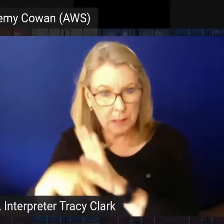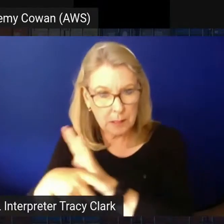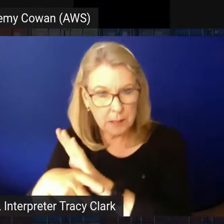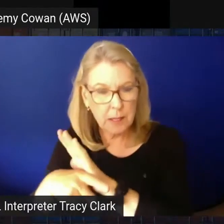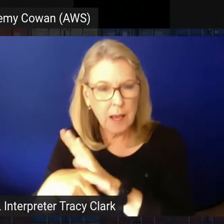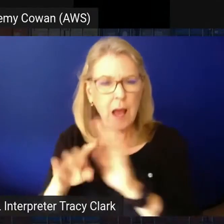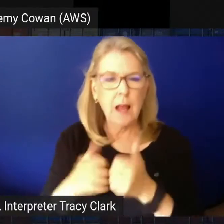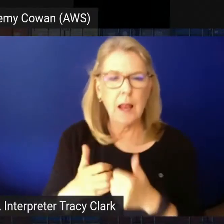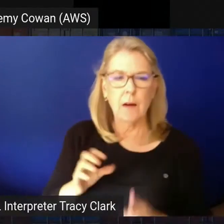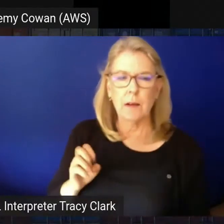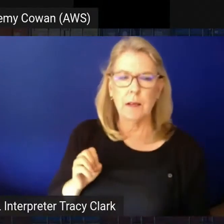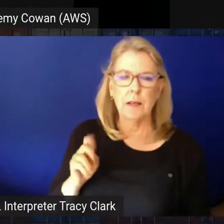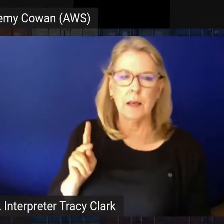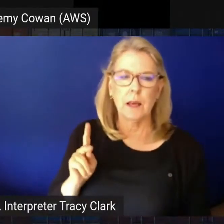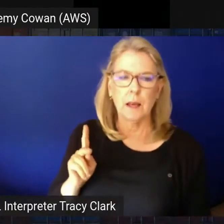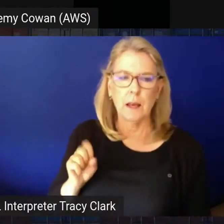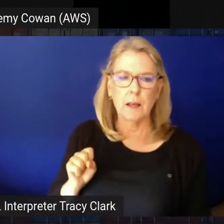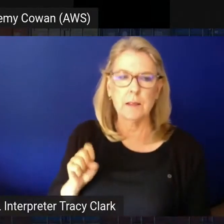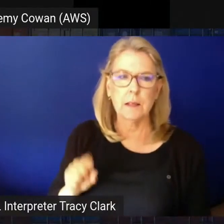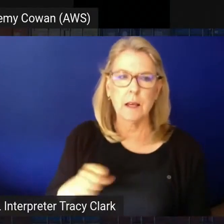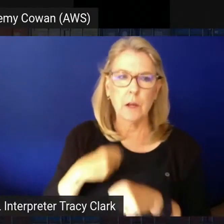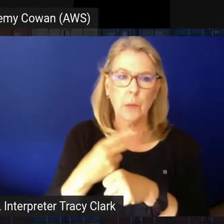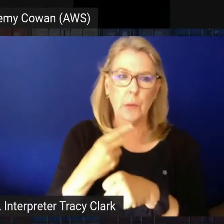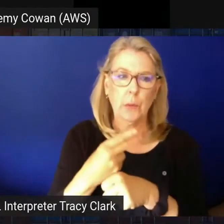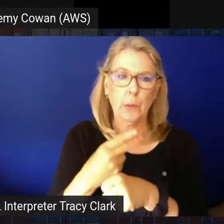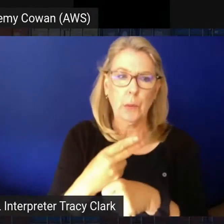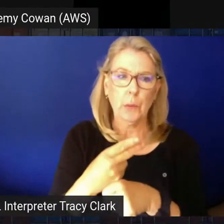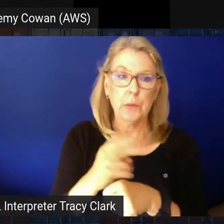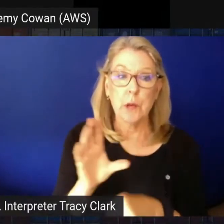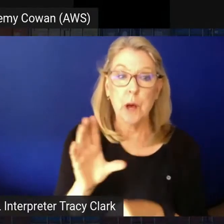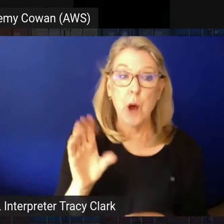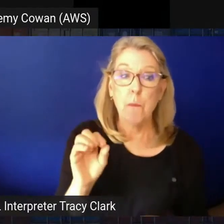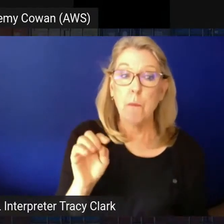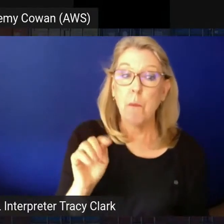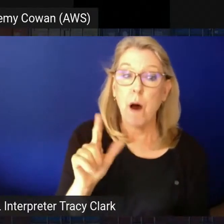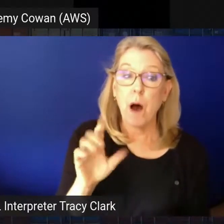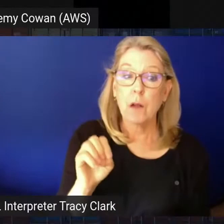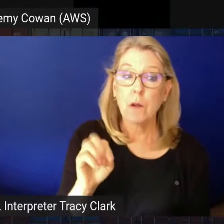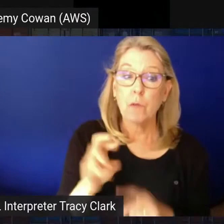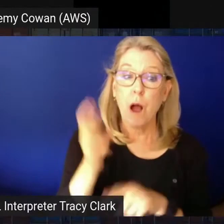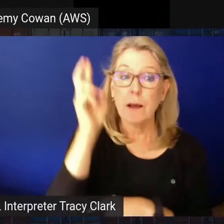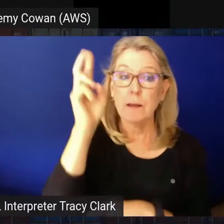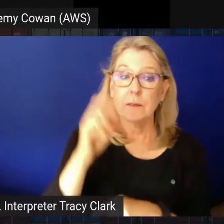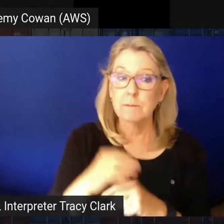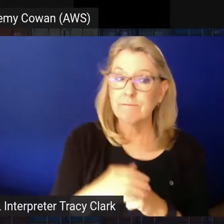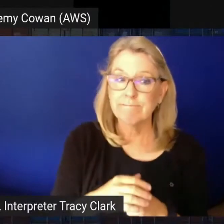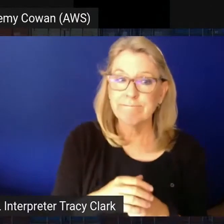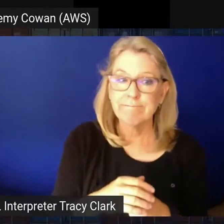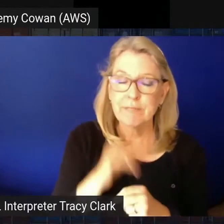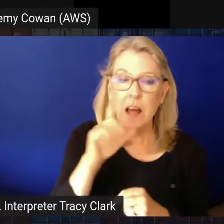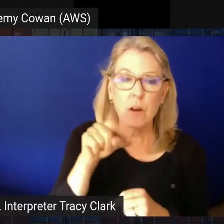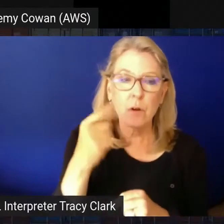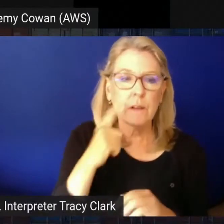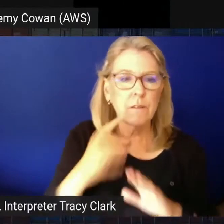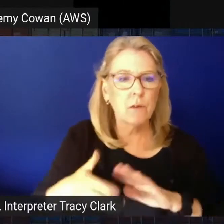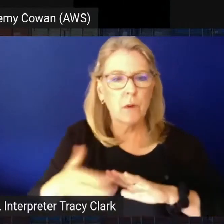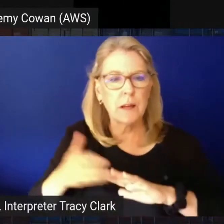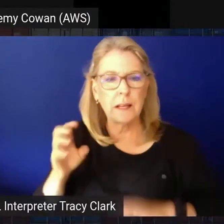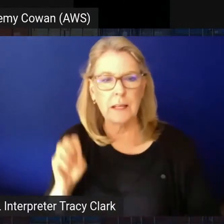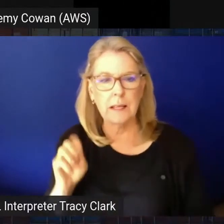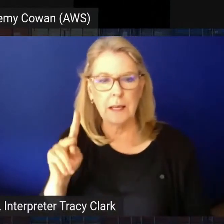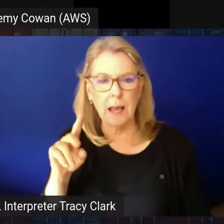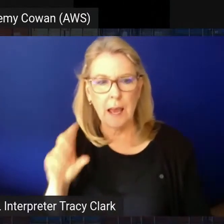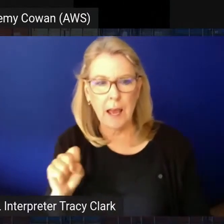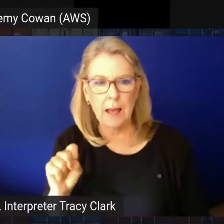can make use of Bottle Rocket, not only for running EKS clusters in the AWS cloud,